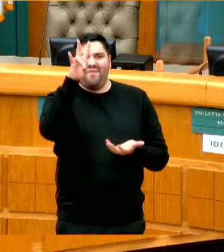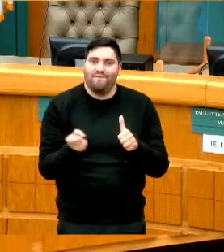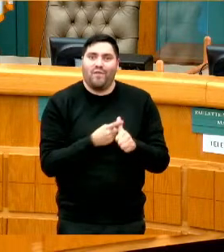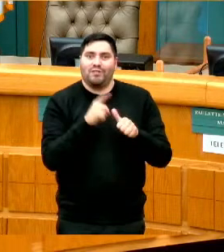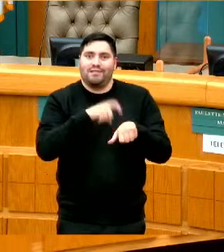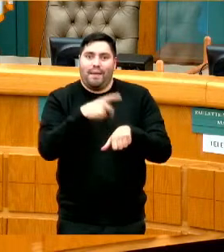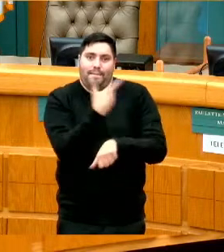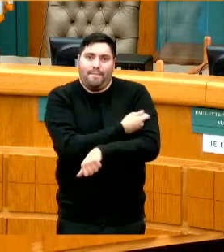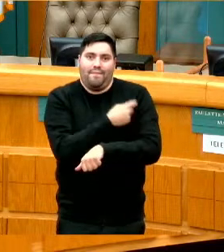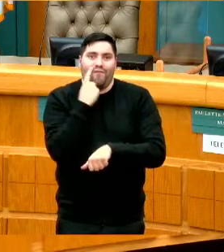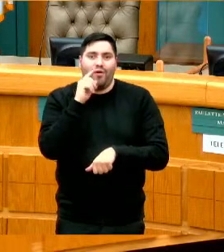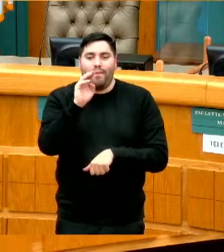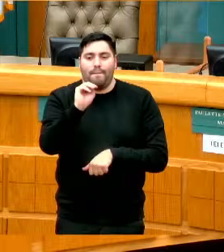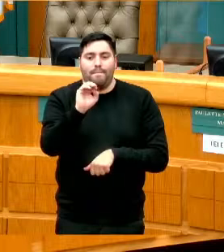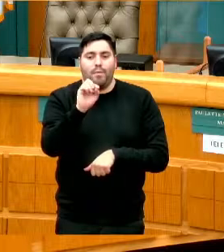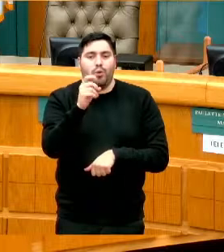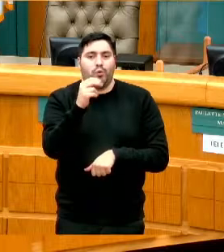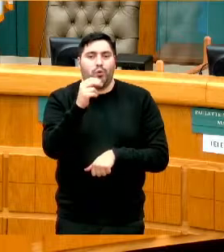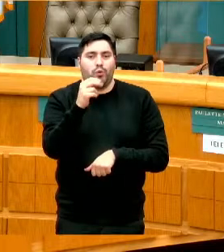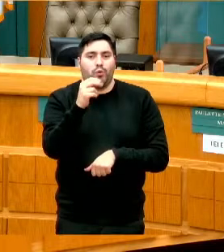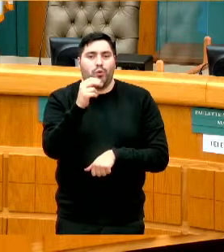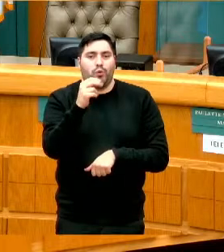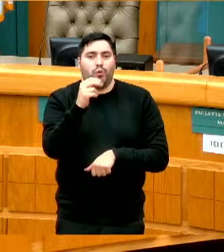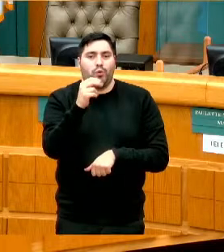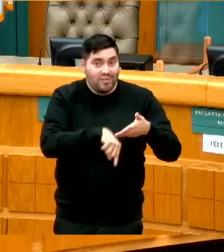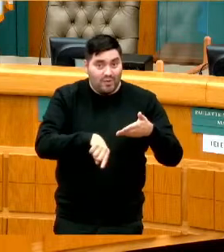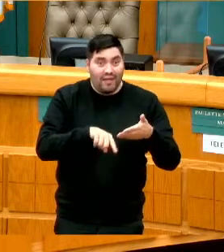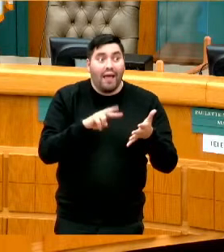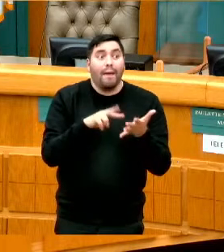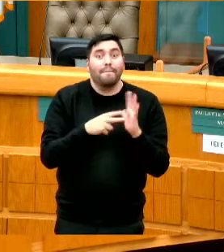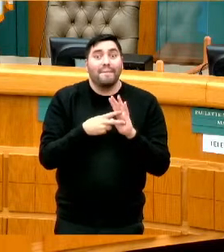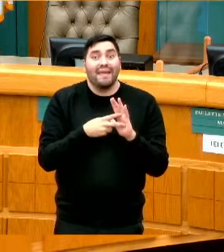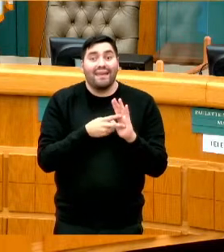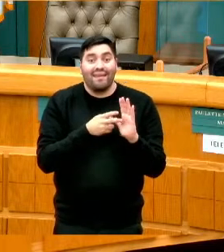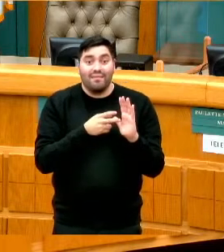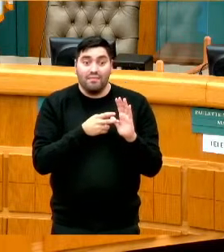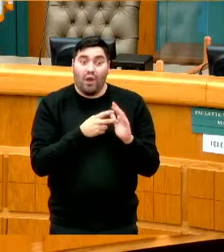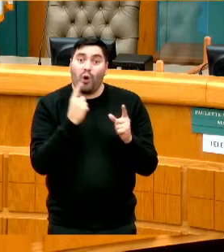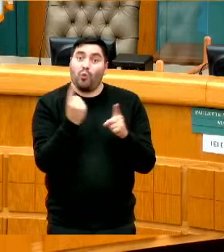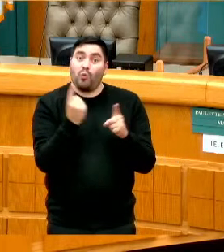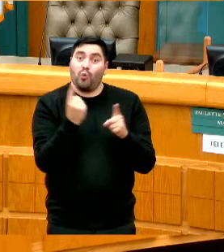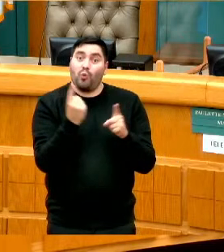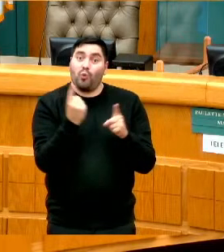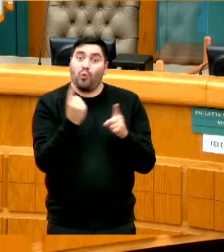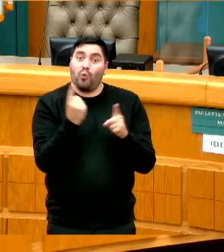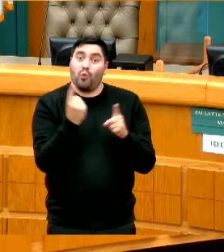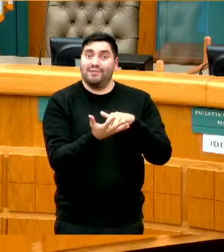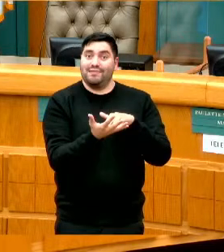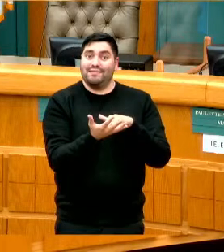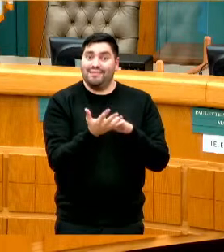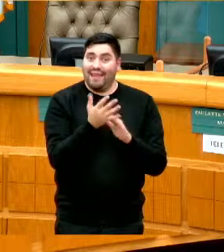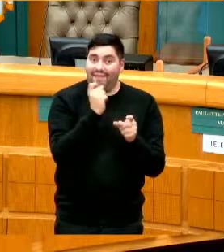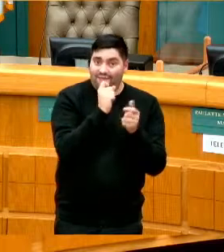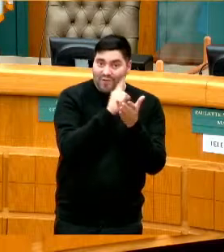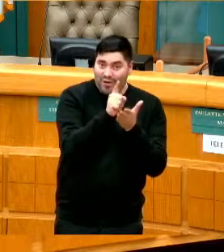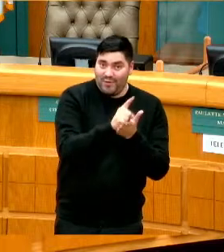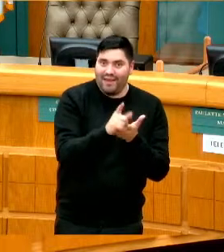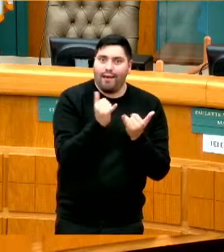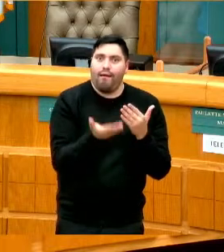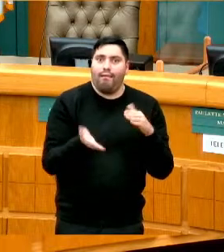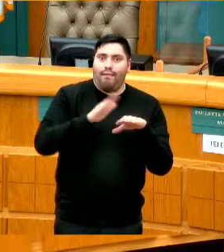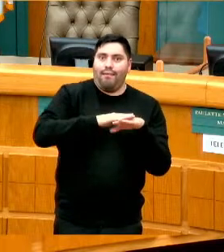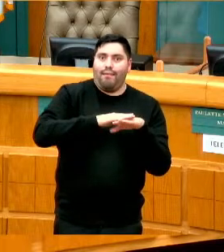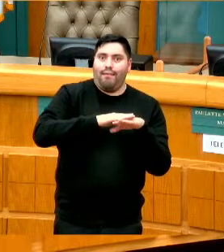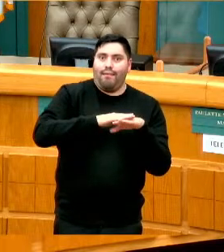for next week, which is an increase of 2,000 doses from our regular 5,000 that we receive weekly. We were